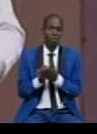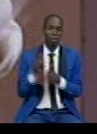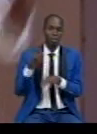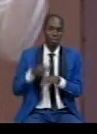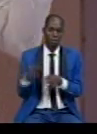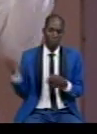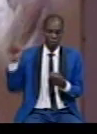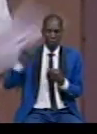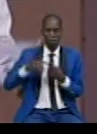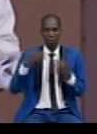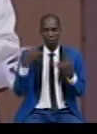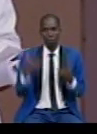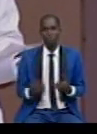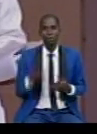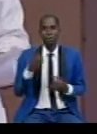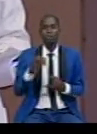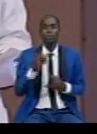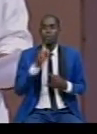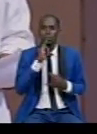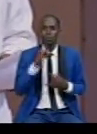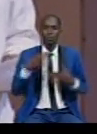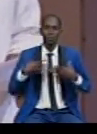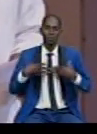a right-sided stroke, but a left hemispheric